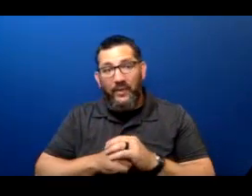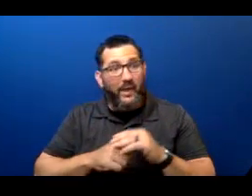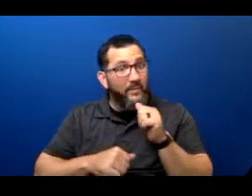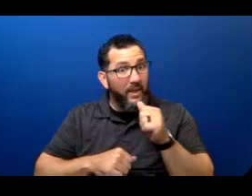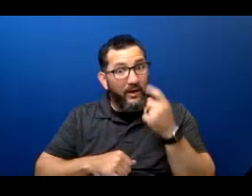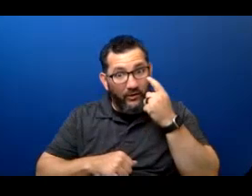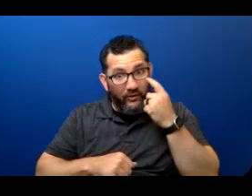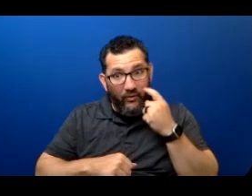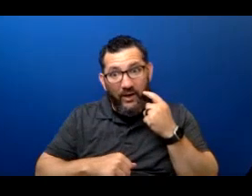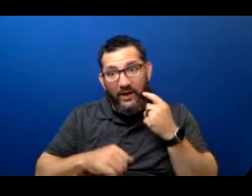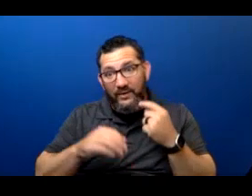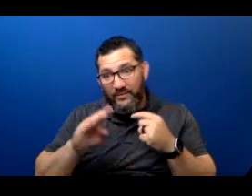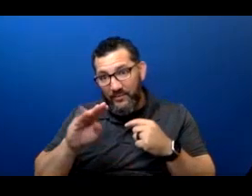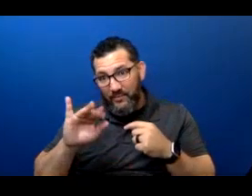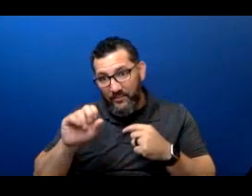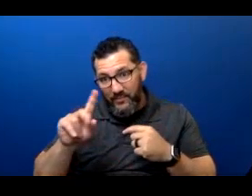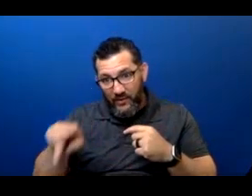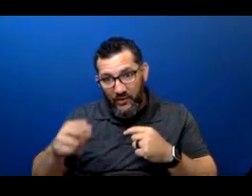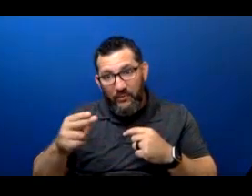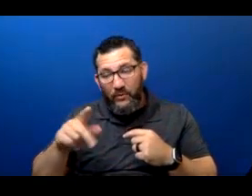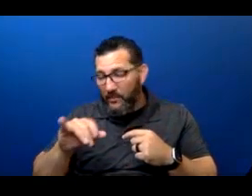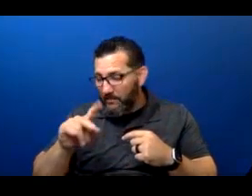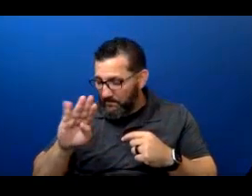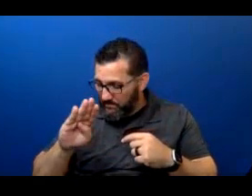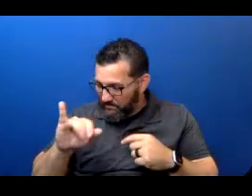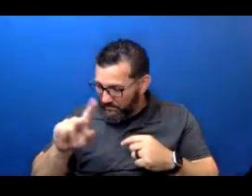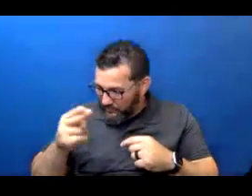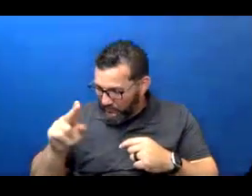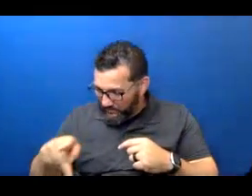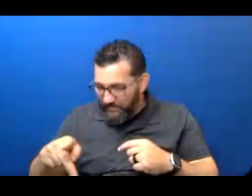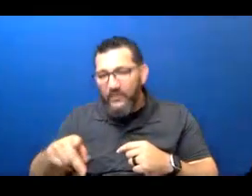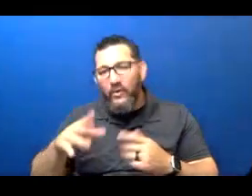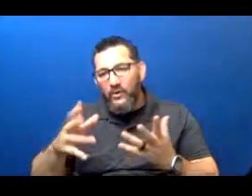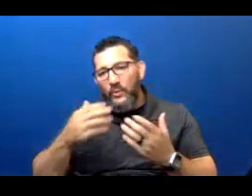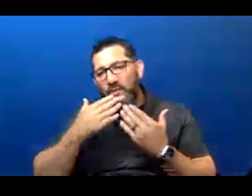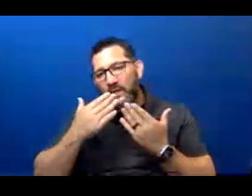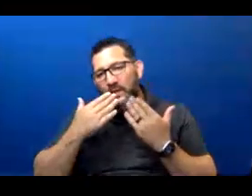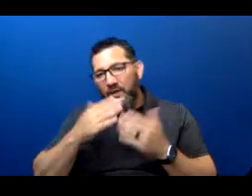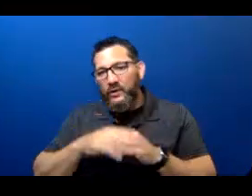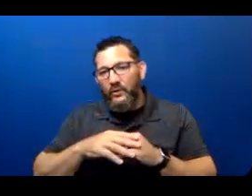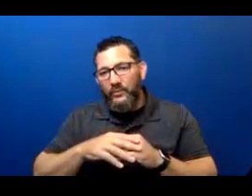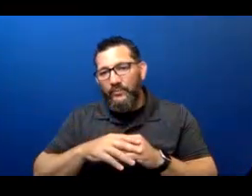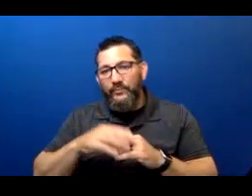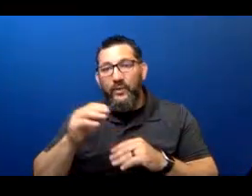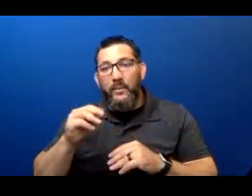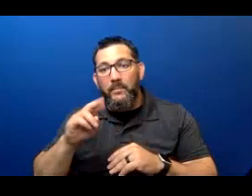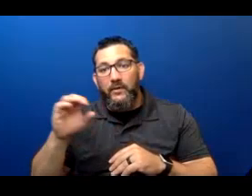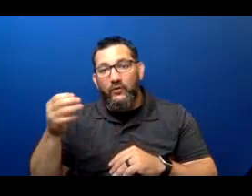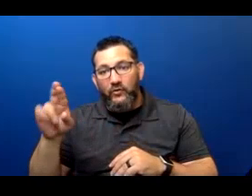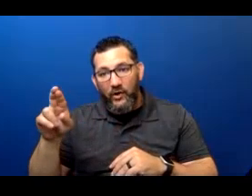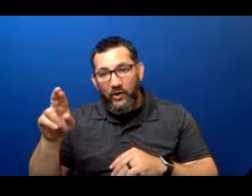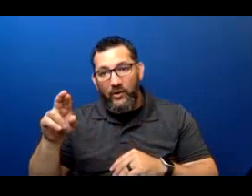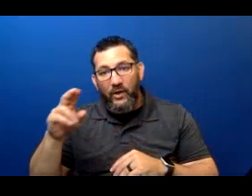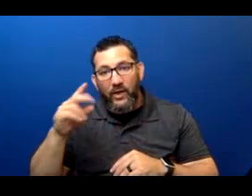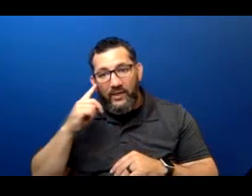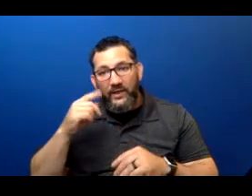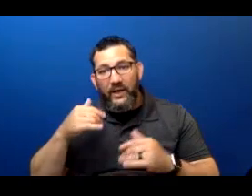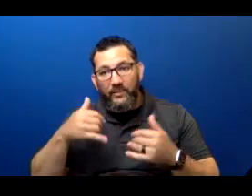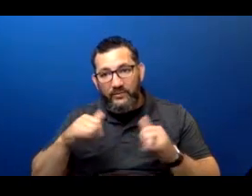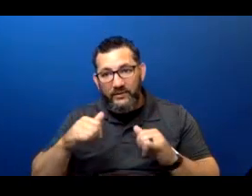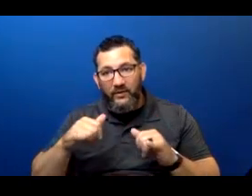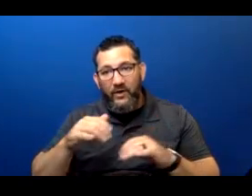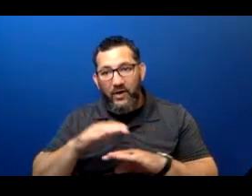crying, Bishop. So I'm just going to say thank you. And Mr. Chair, I think I am still up on the agenda if I